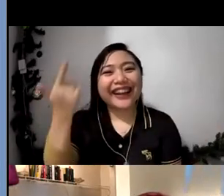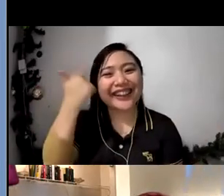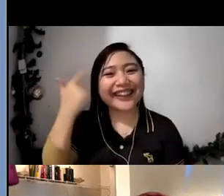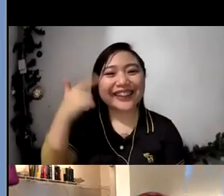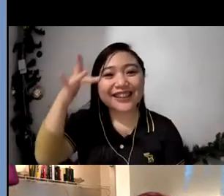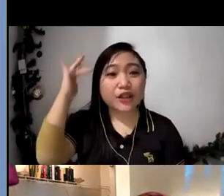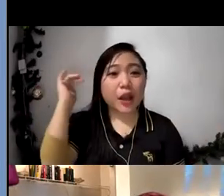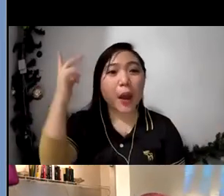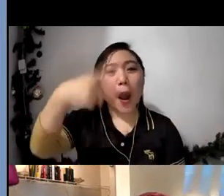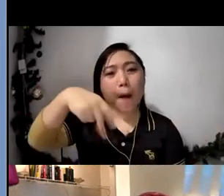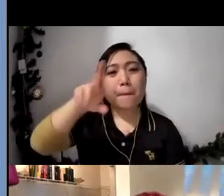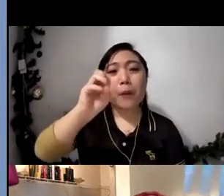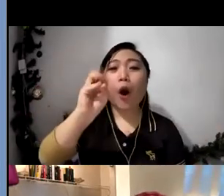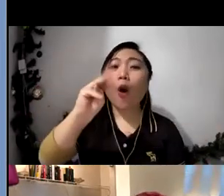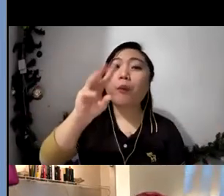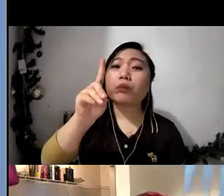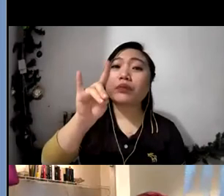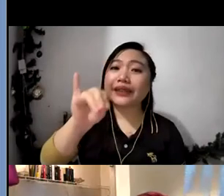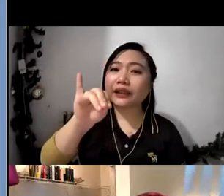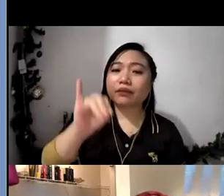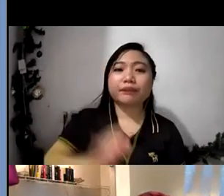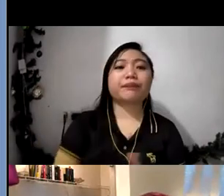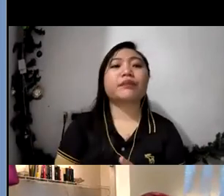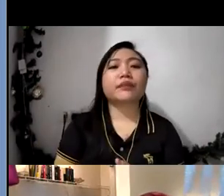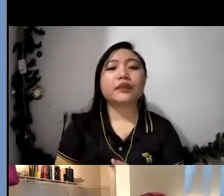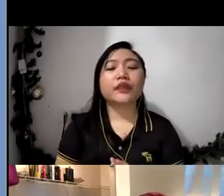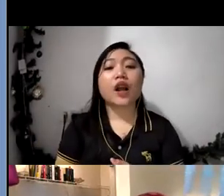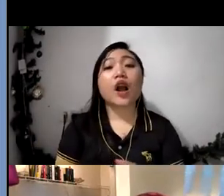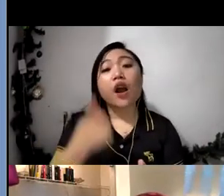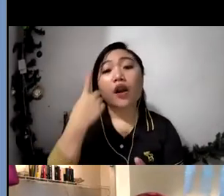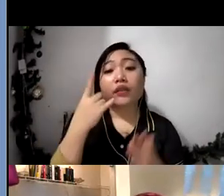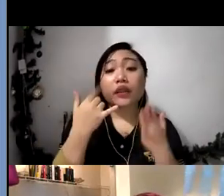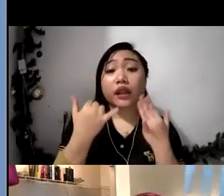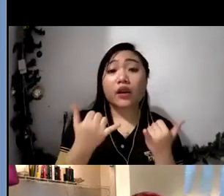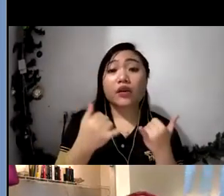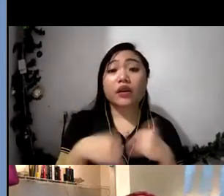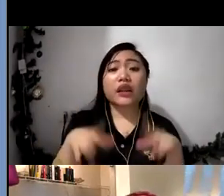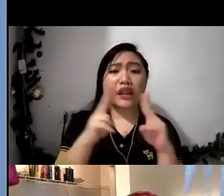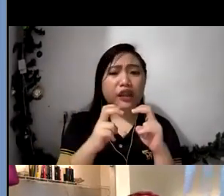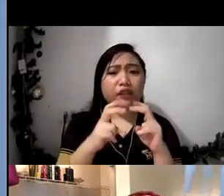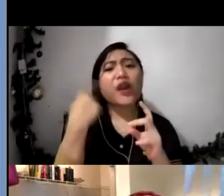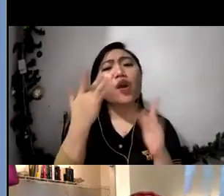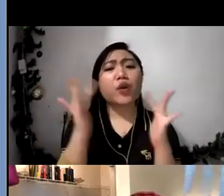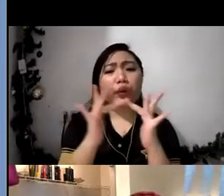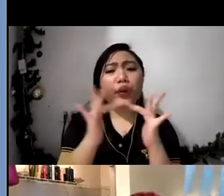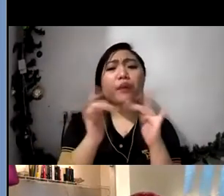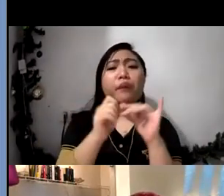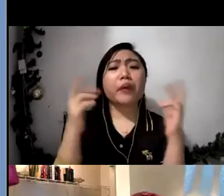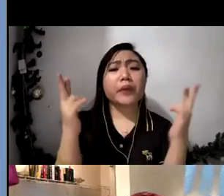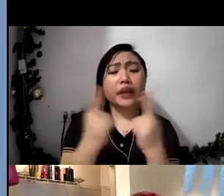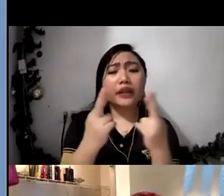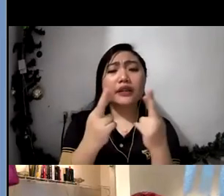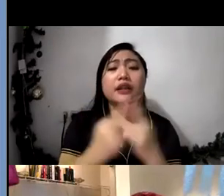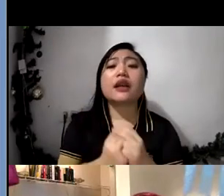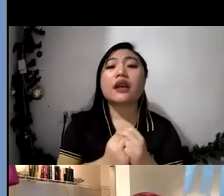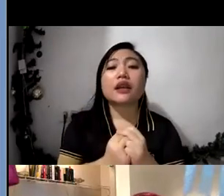we'll be having the PROMD approach, meaning, no, as much as possible, kahit po webinar series ito, will make